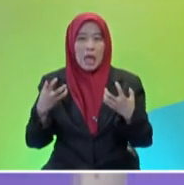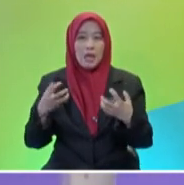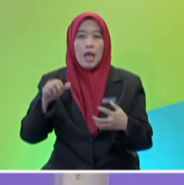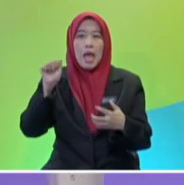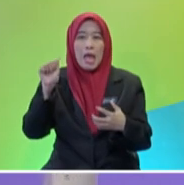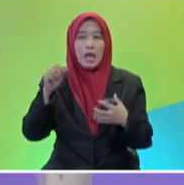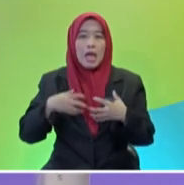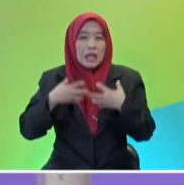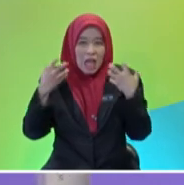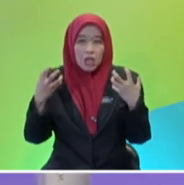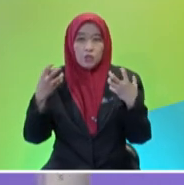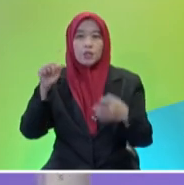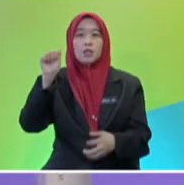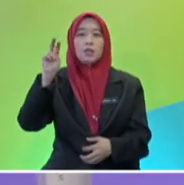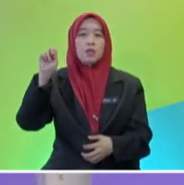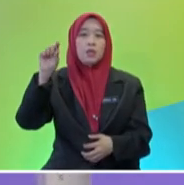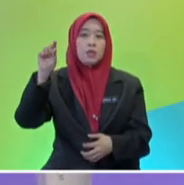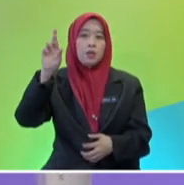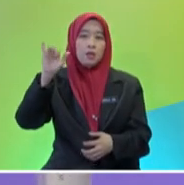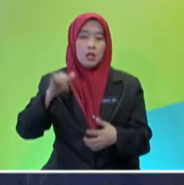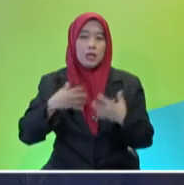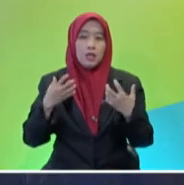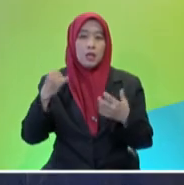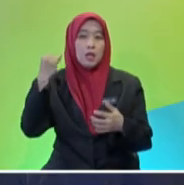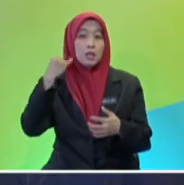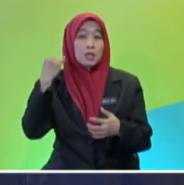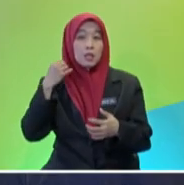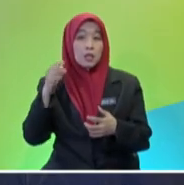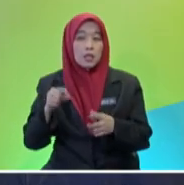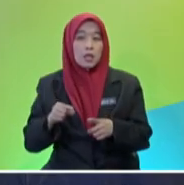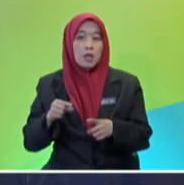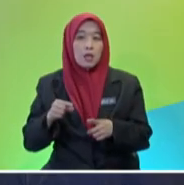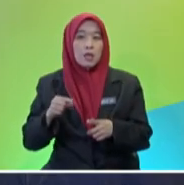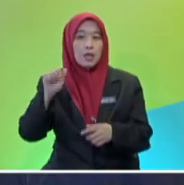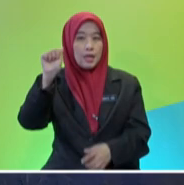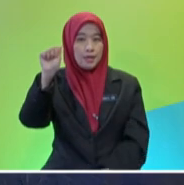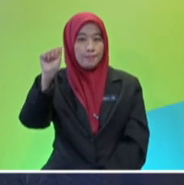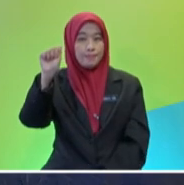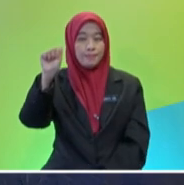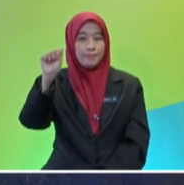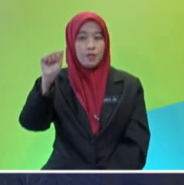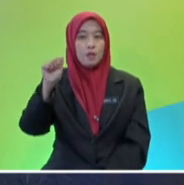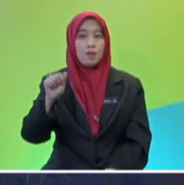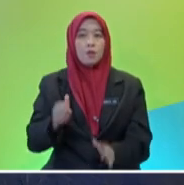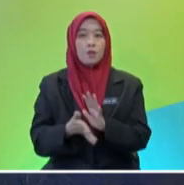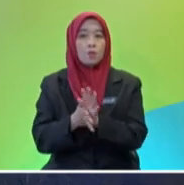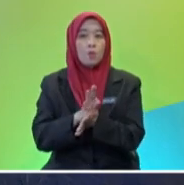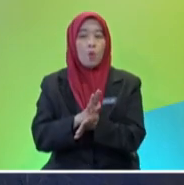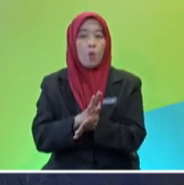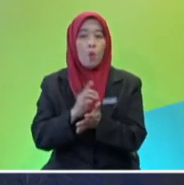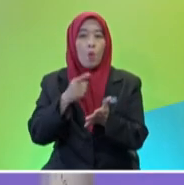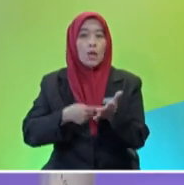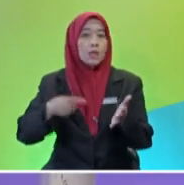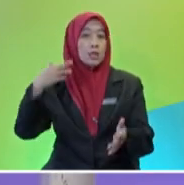So what's the initial letter there? A. E. Okay. So. Okay. What sure. sound does A